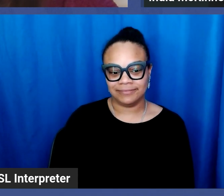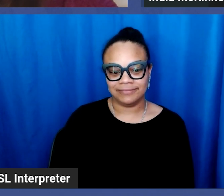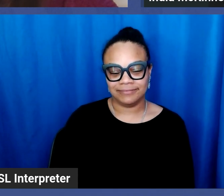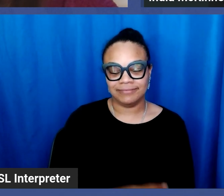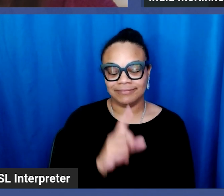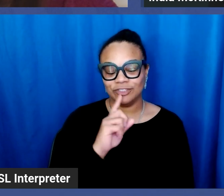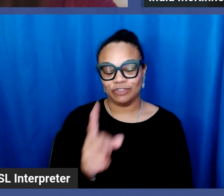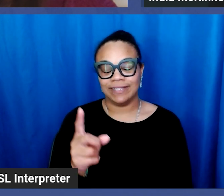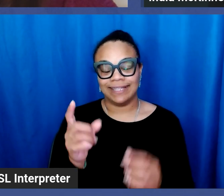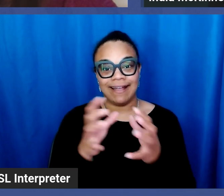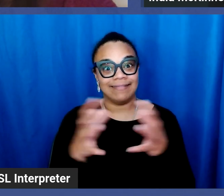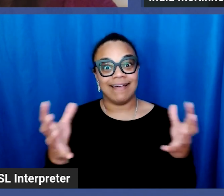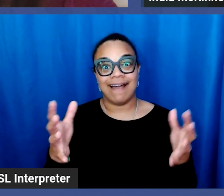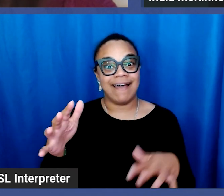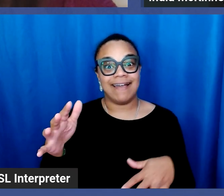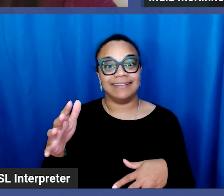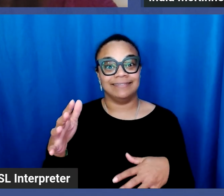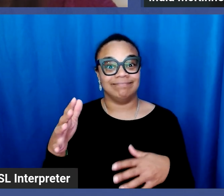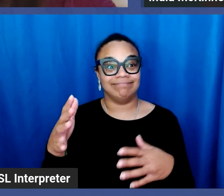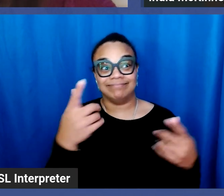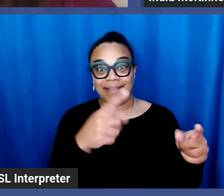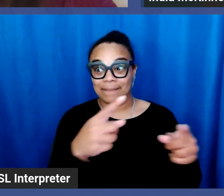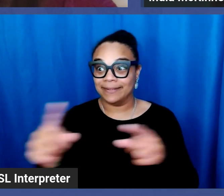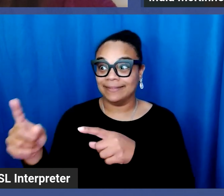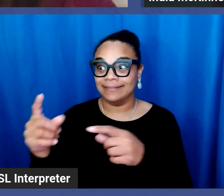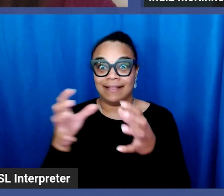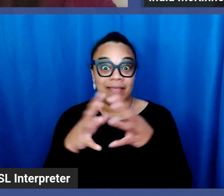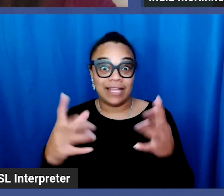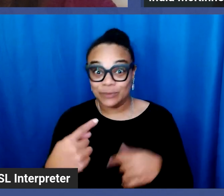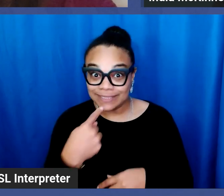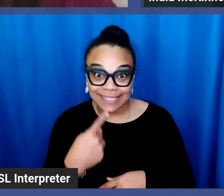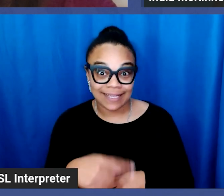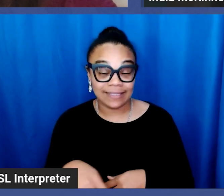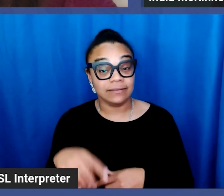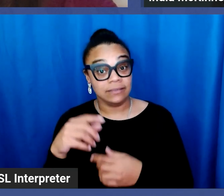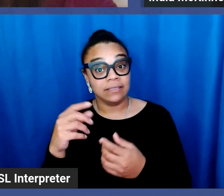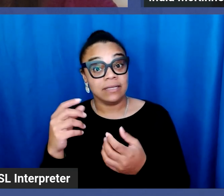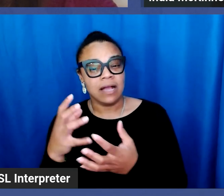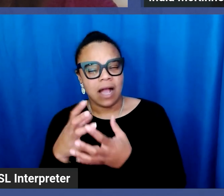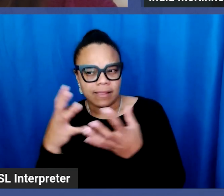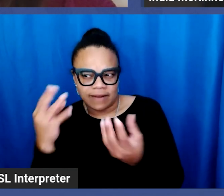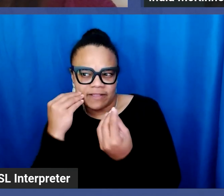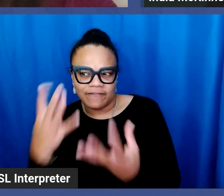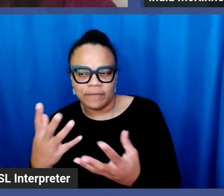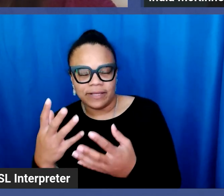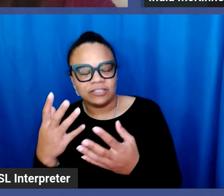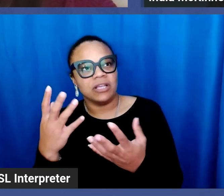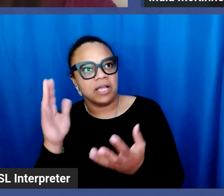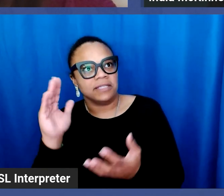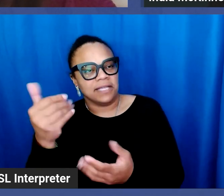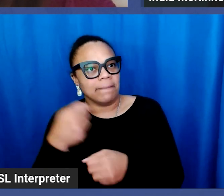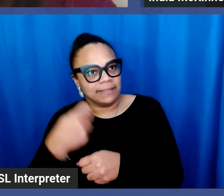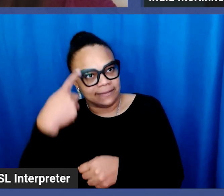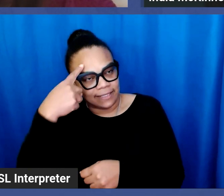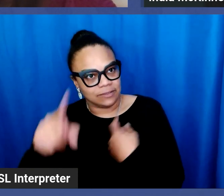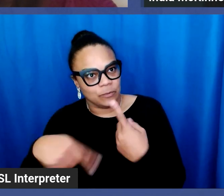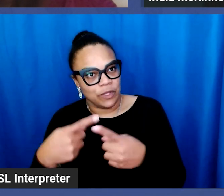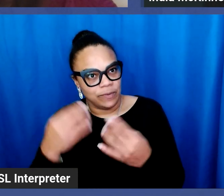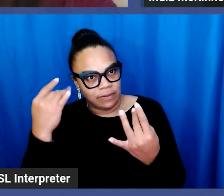quite a lot out there, and there's a lot to say. And so again, a lot of the things make sense once you spell it out. Like, it may seem like a good idea